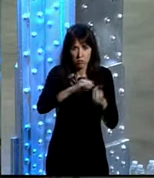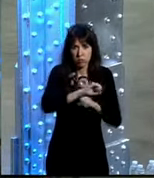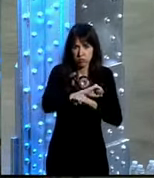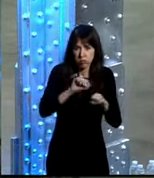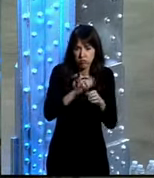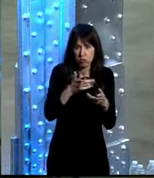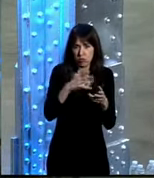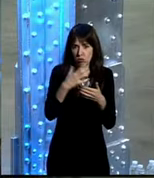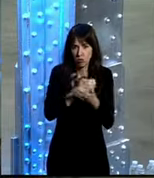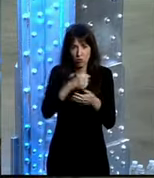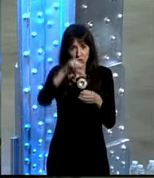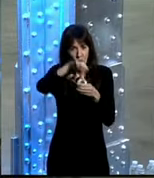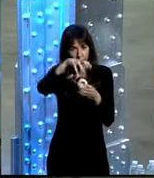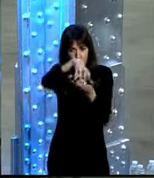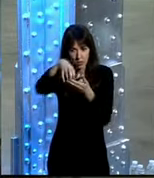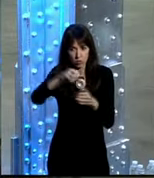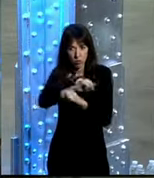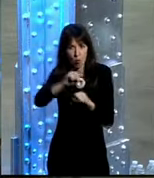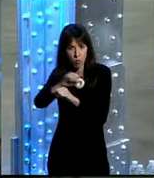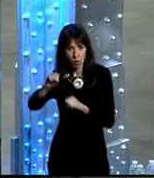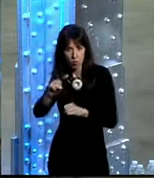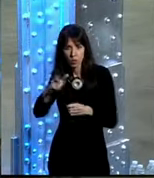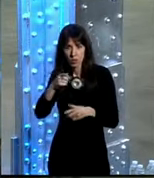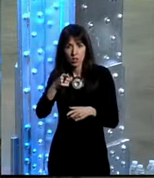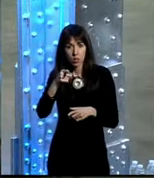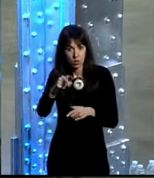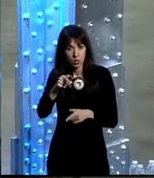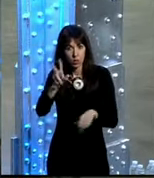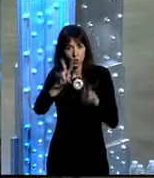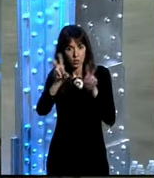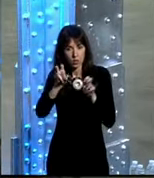mean they were sabotaging